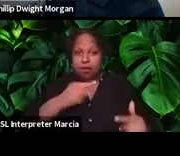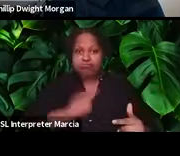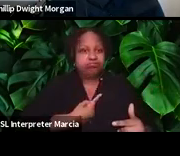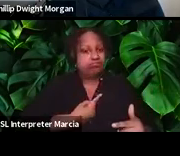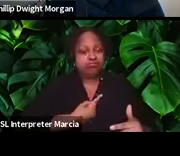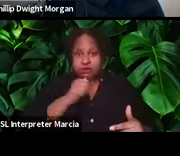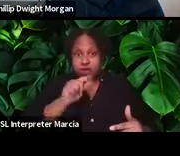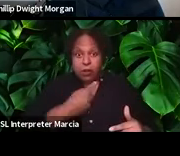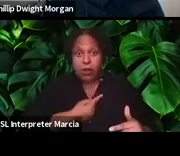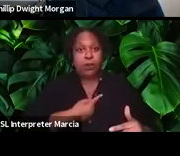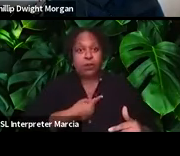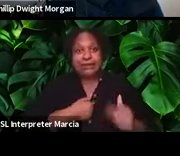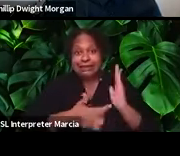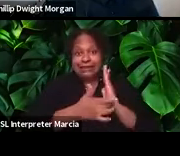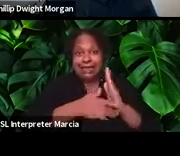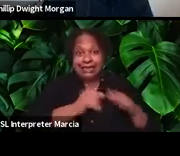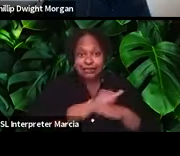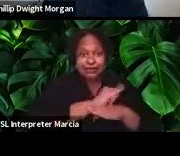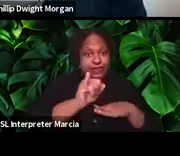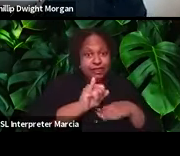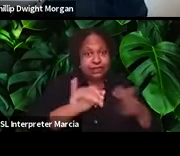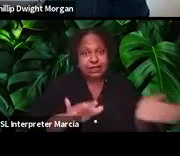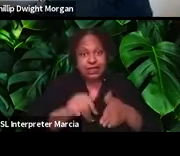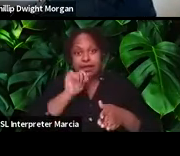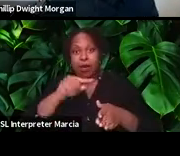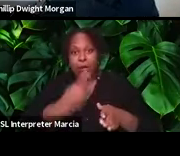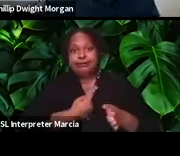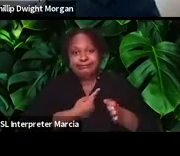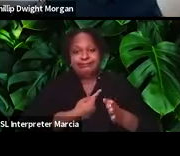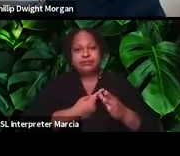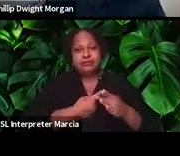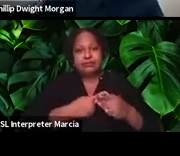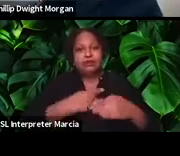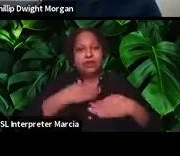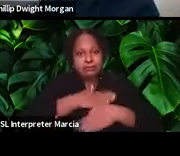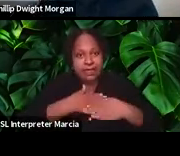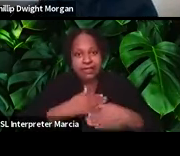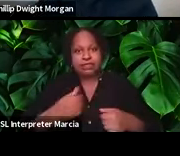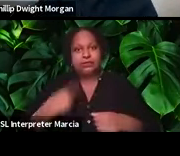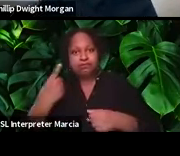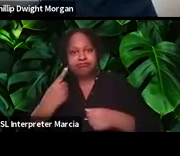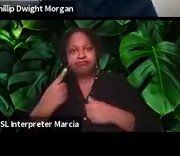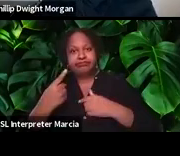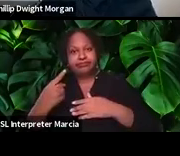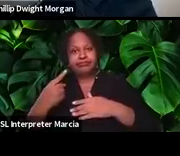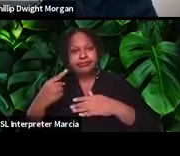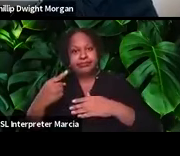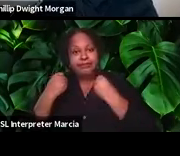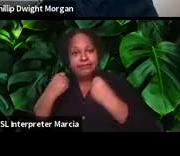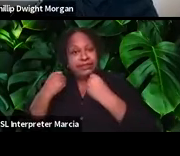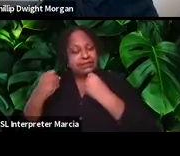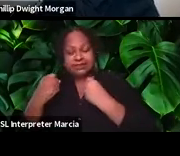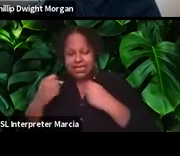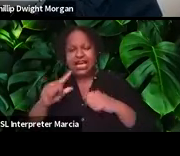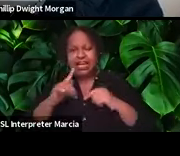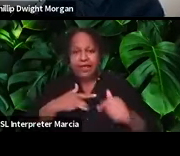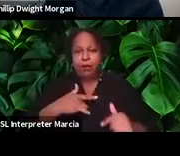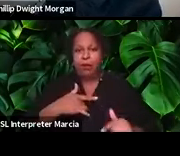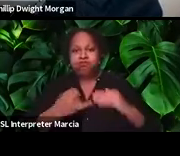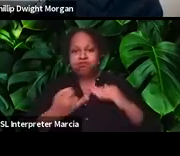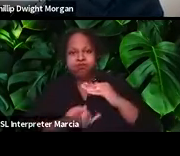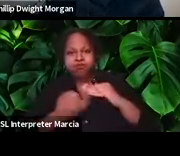was not the only one in tech. I was not the only one in hospitality. I was not the only one in fitness. I was not the only one, but I felt like I was the only one. And I